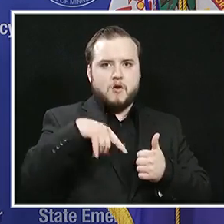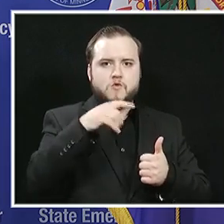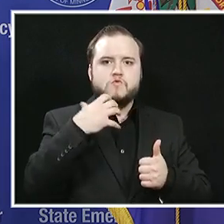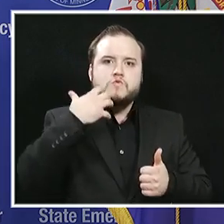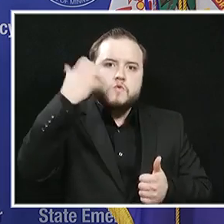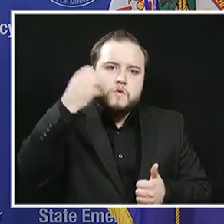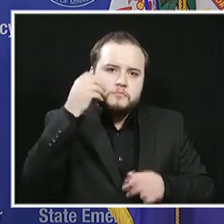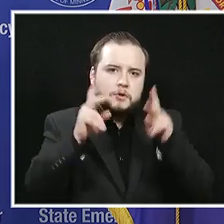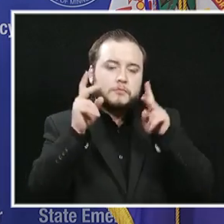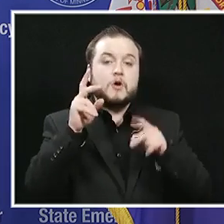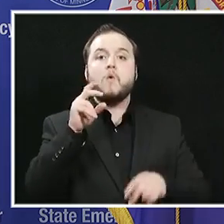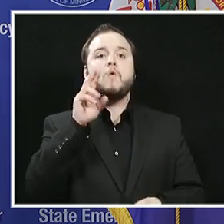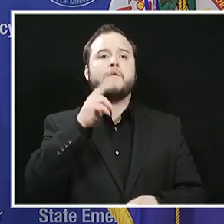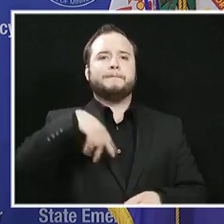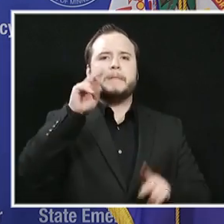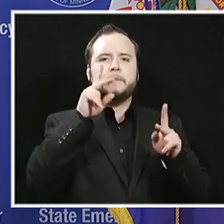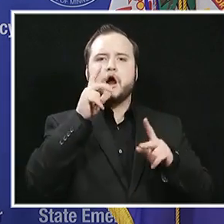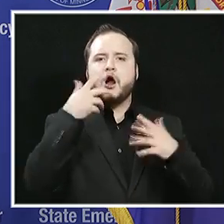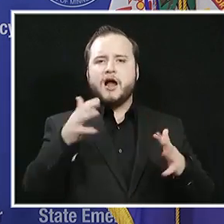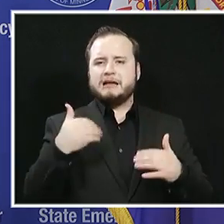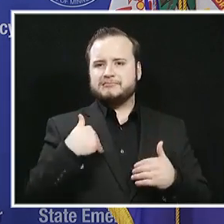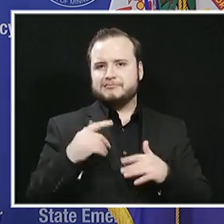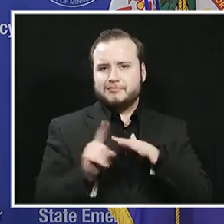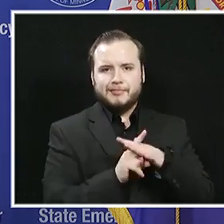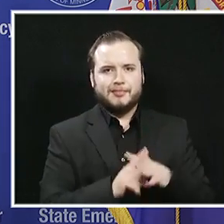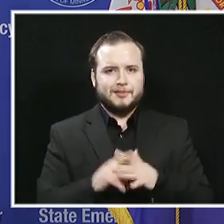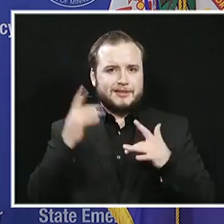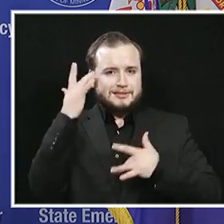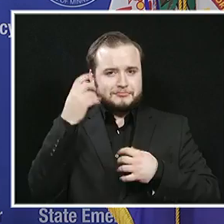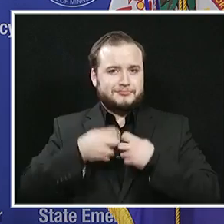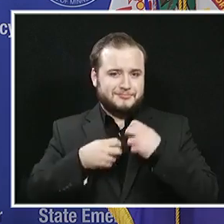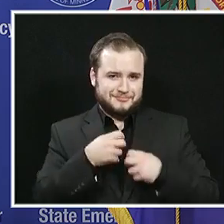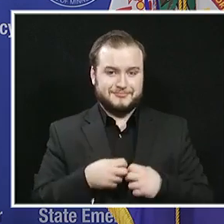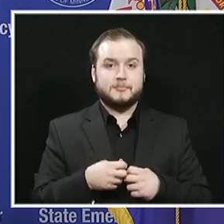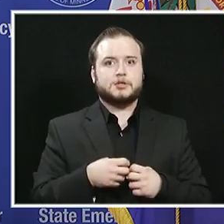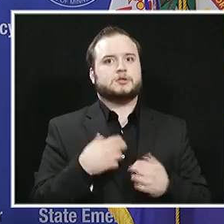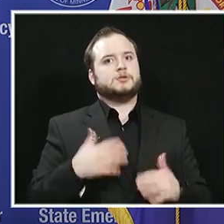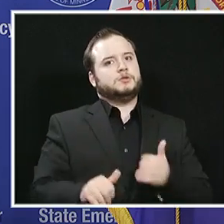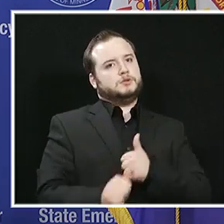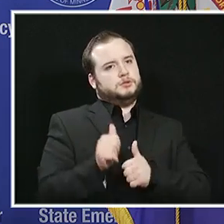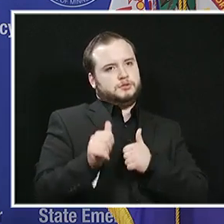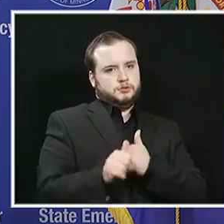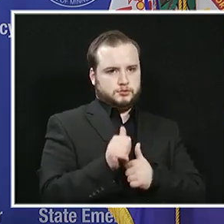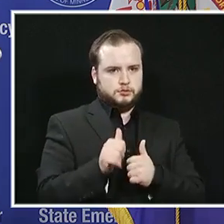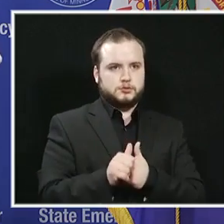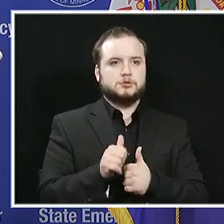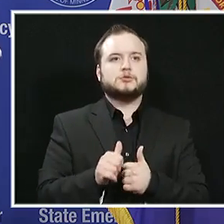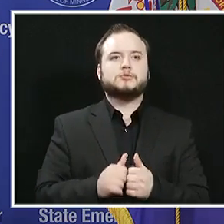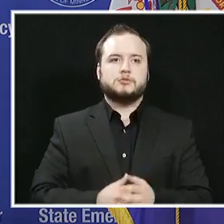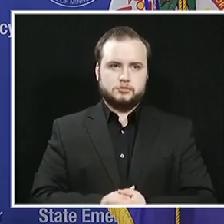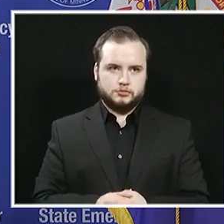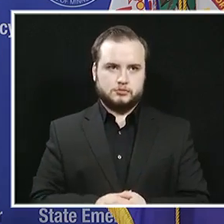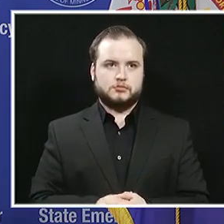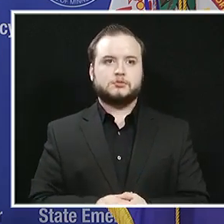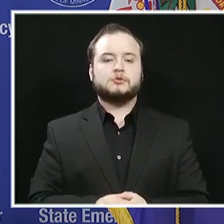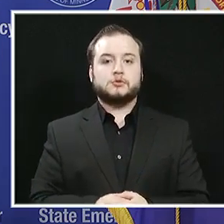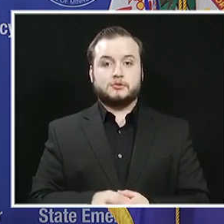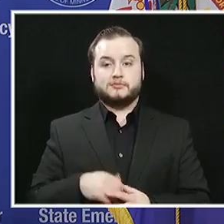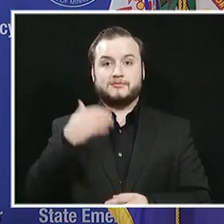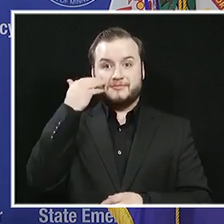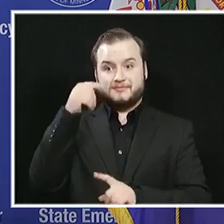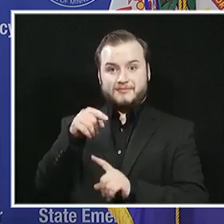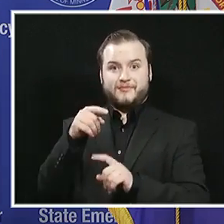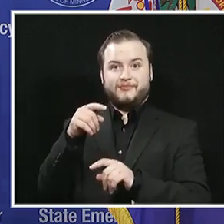goal has always been all along this process, and again, not moving the goalpost. Once we had the capacity to test, trace,